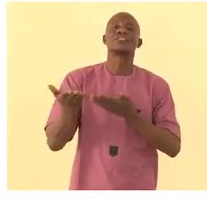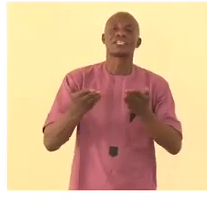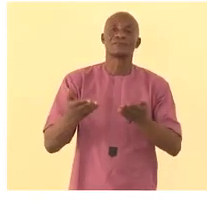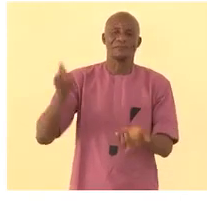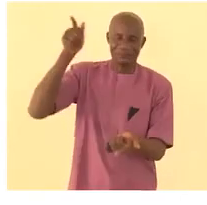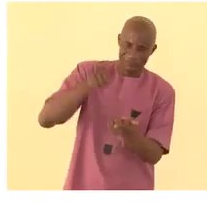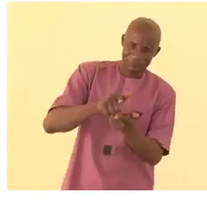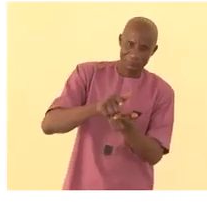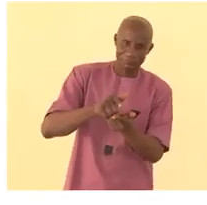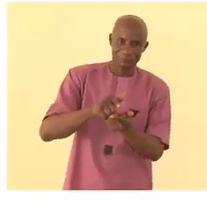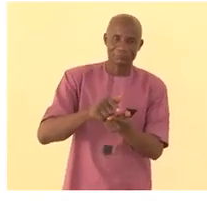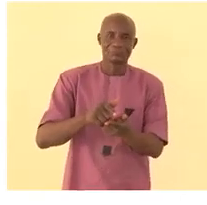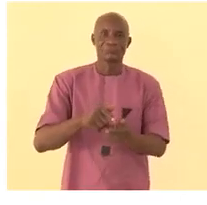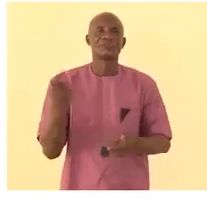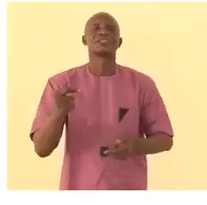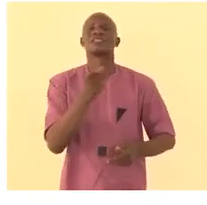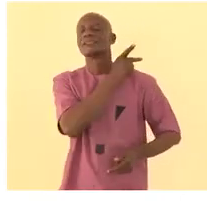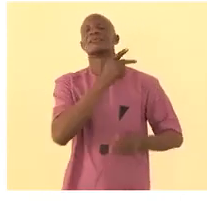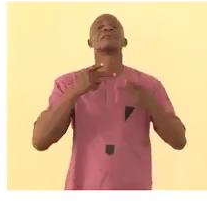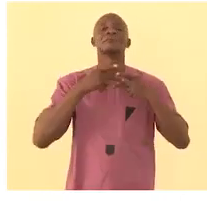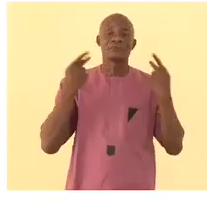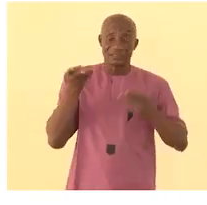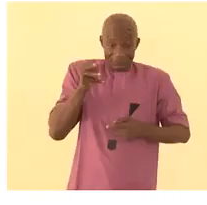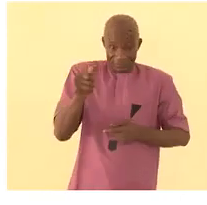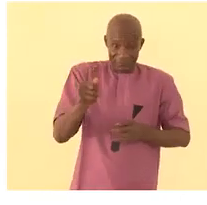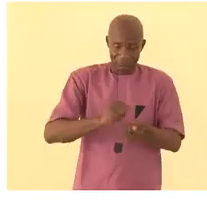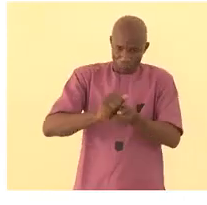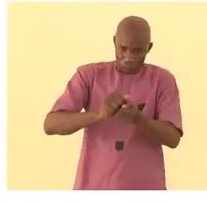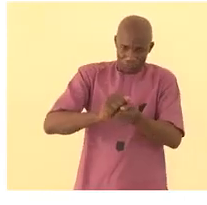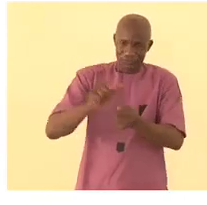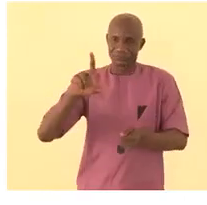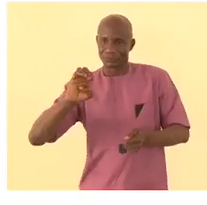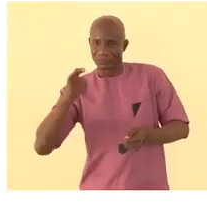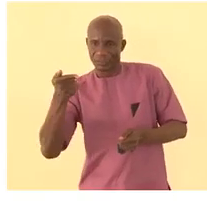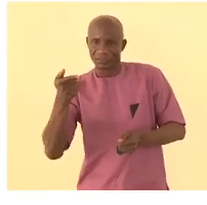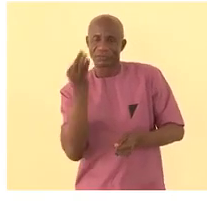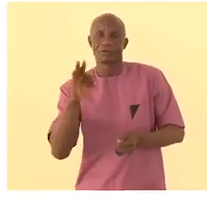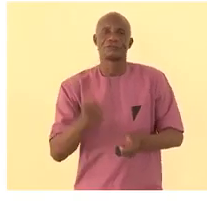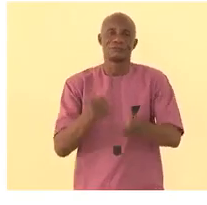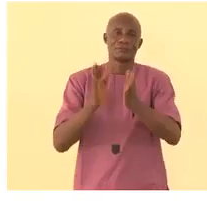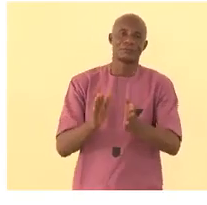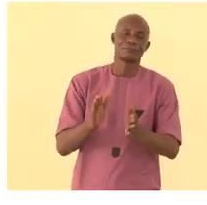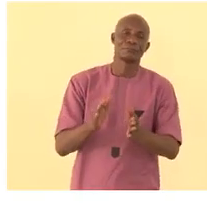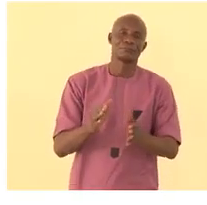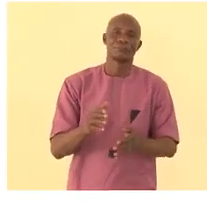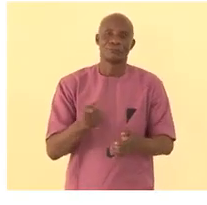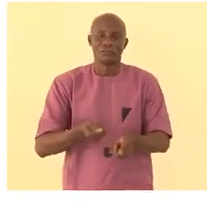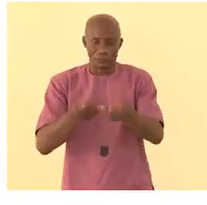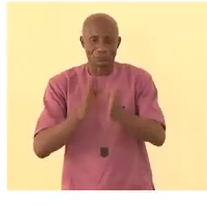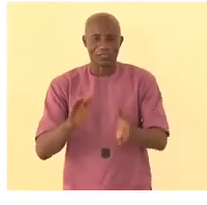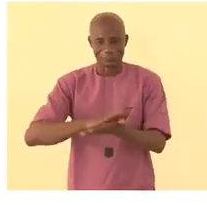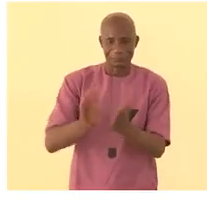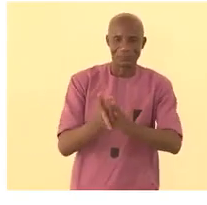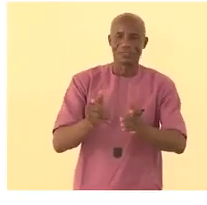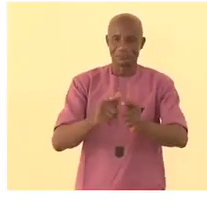least. The prince himself washes the feet of his subjects, and the subjects